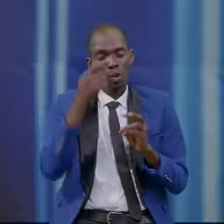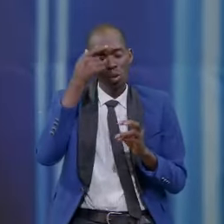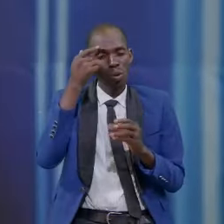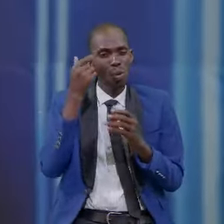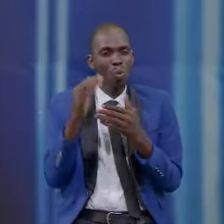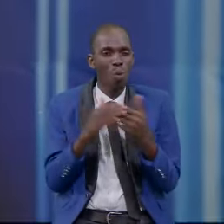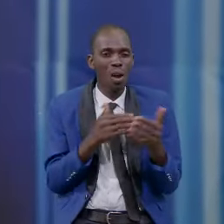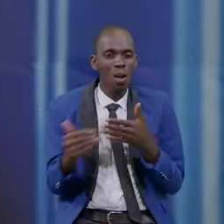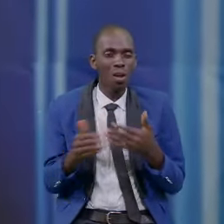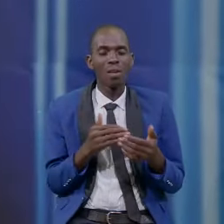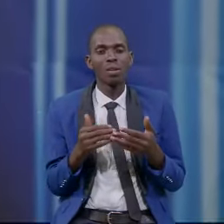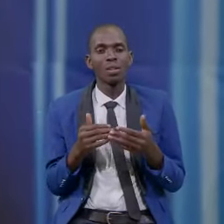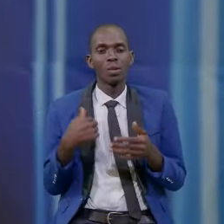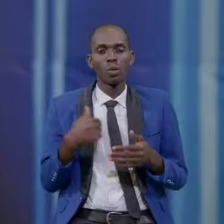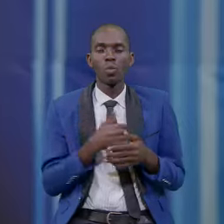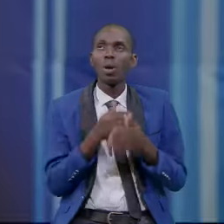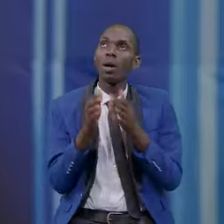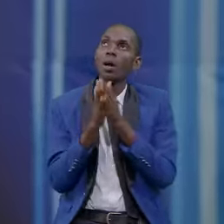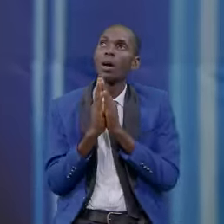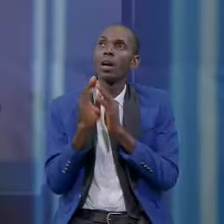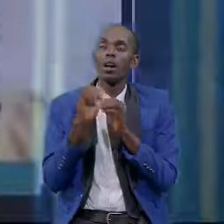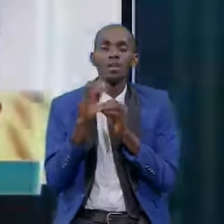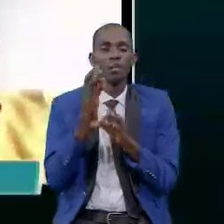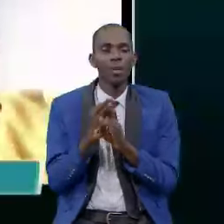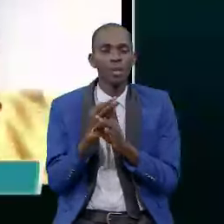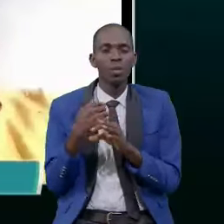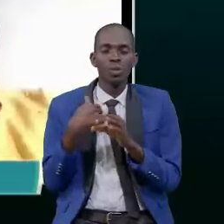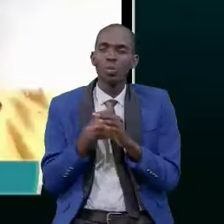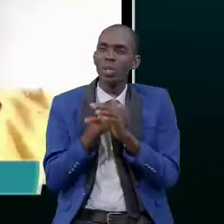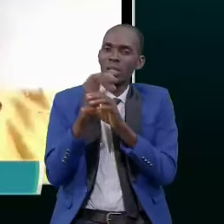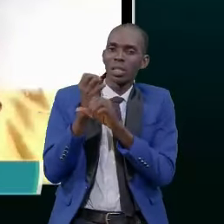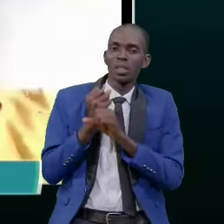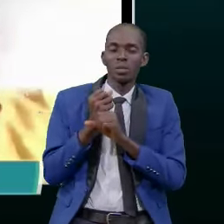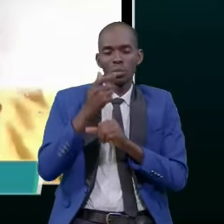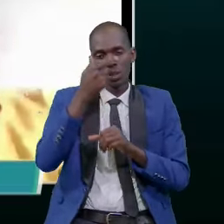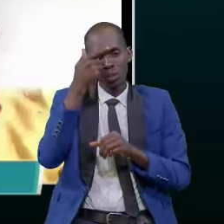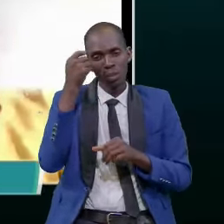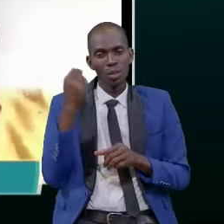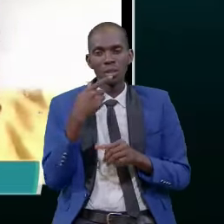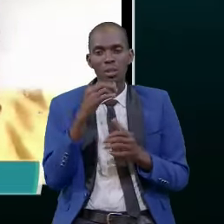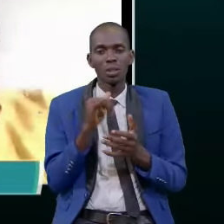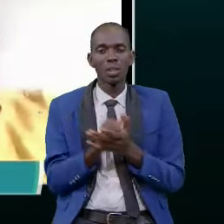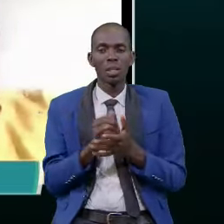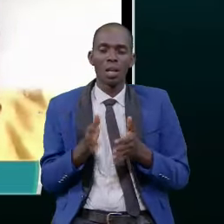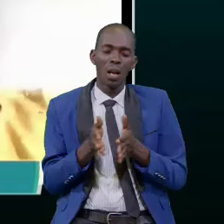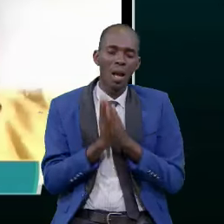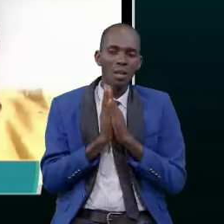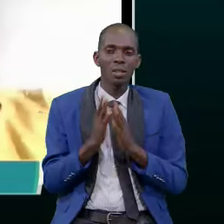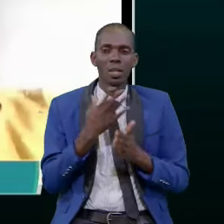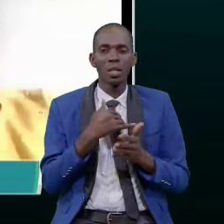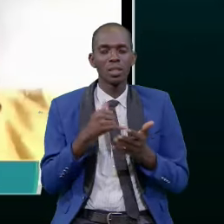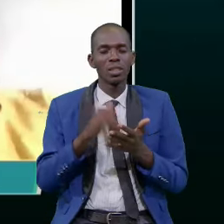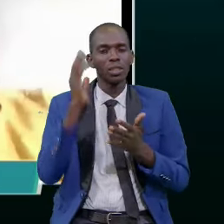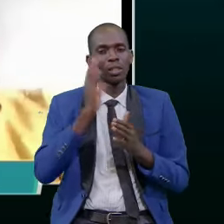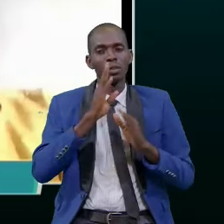we ask in faith, we receive. Because he said, ask and it shall be given